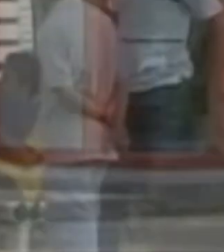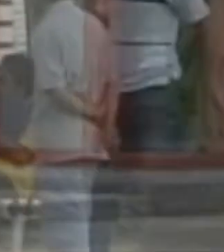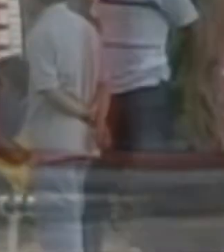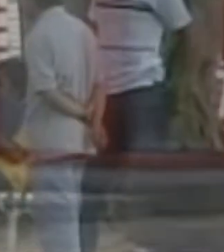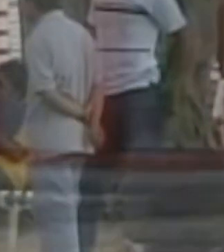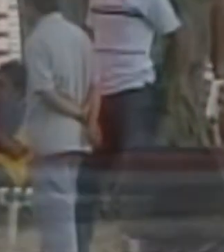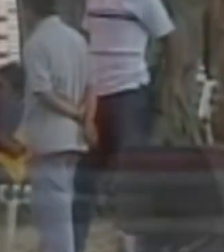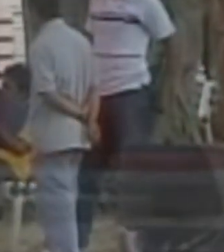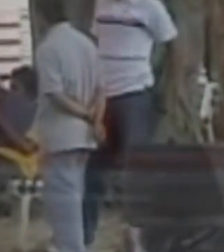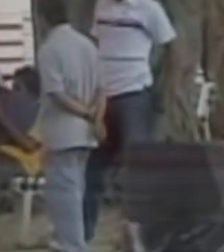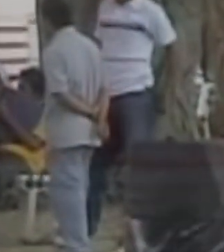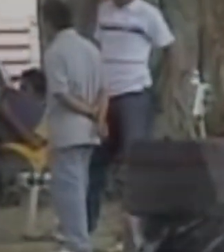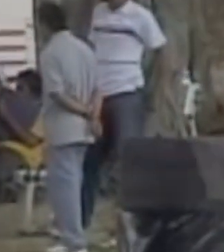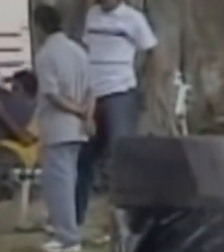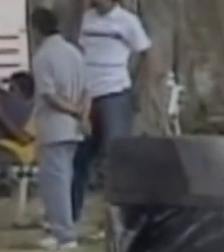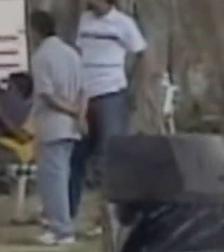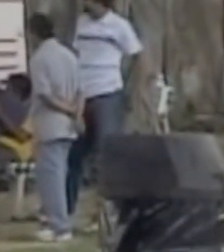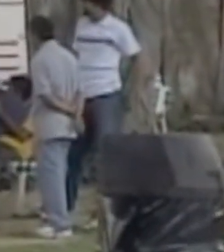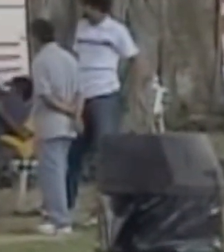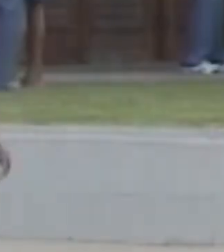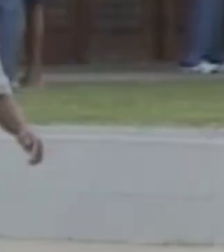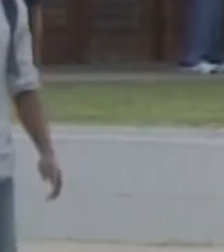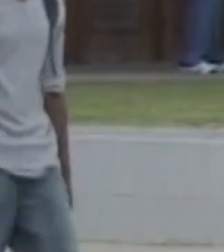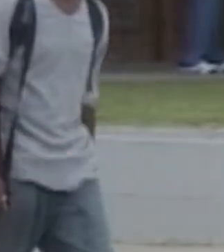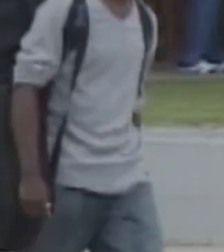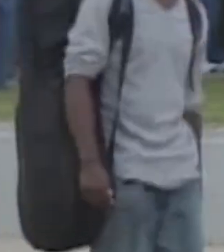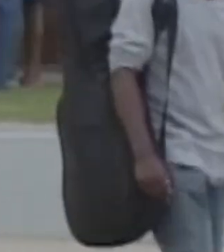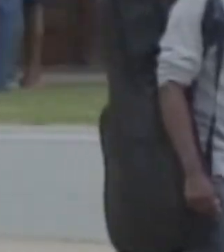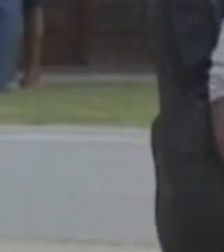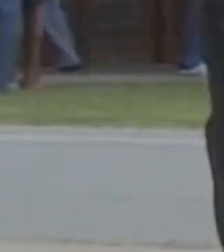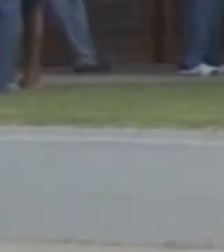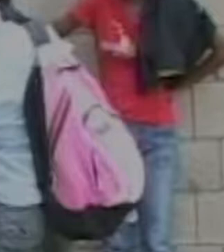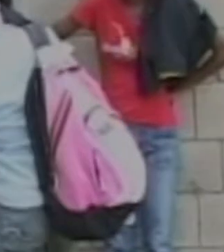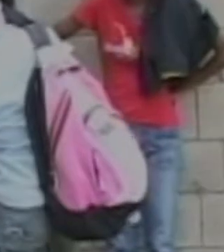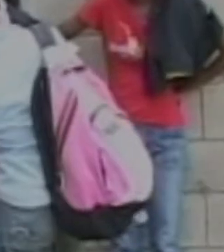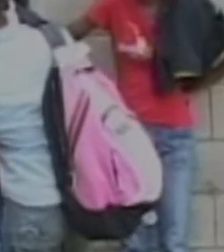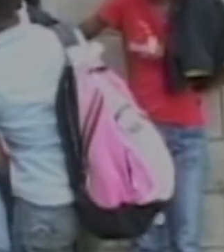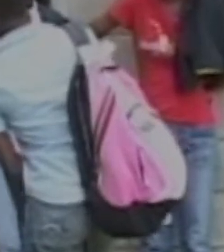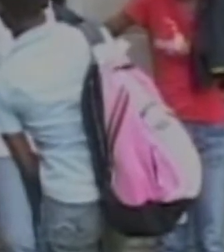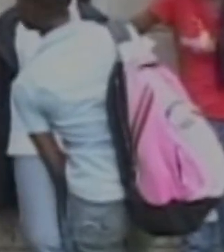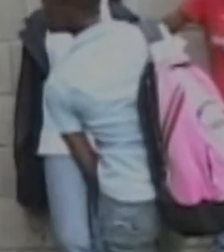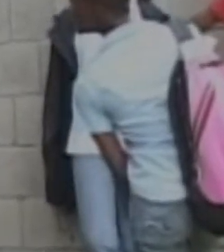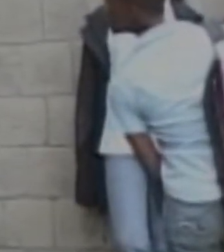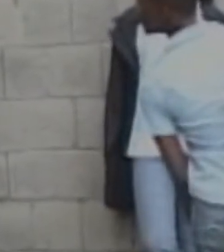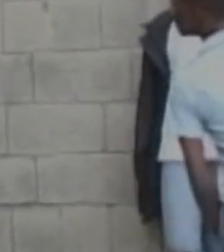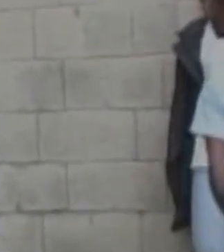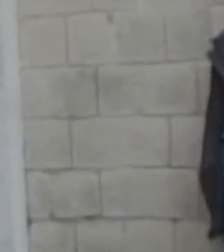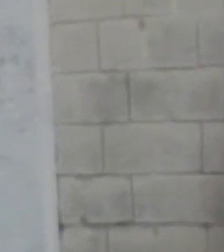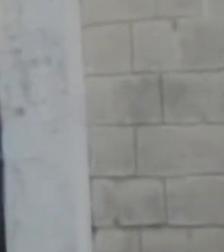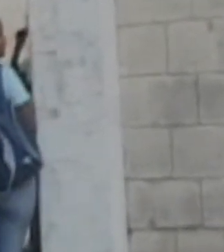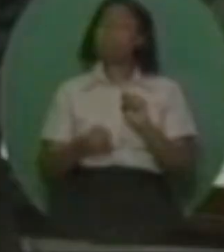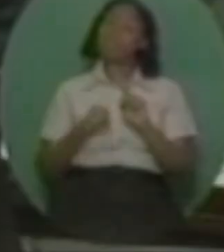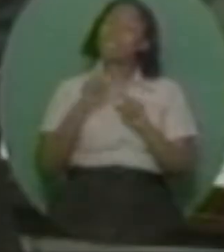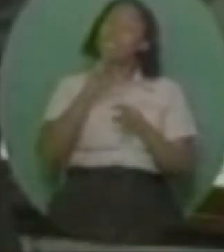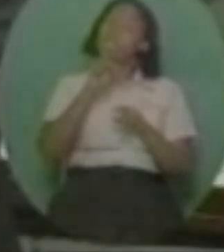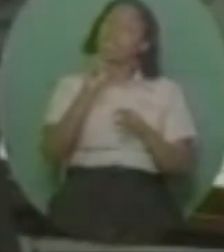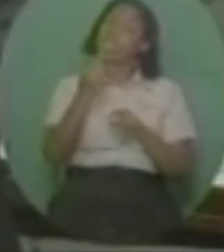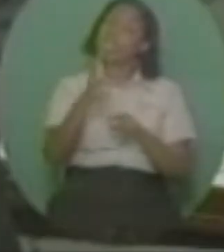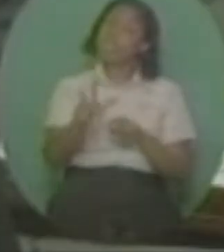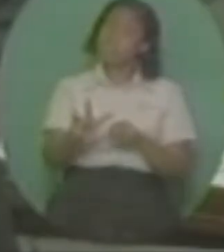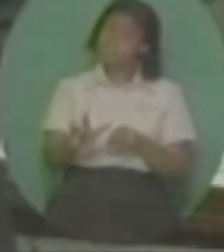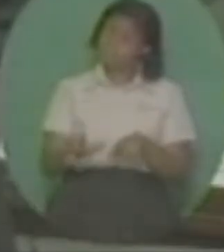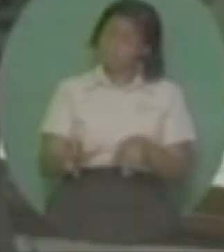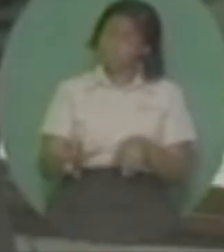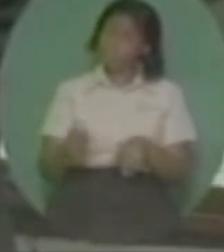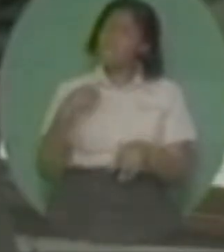results. He said that with the approaching new year 2013, the government will implement a number of measures with the